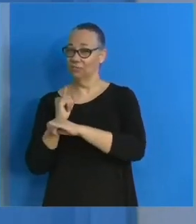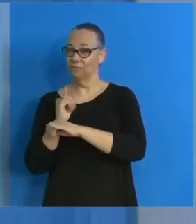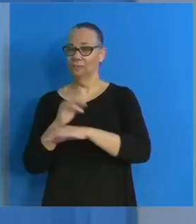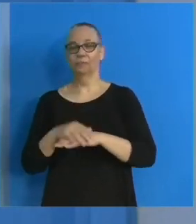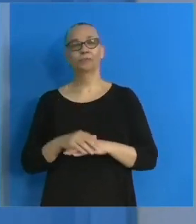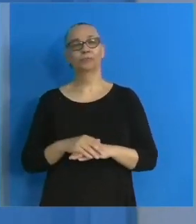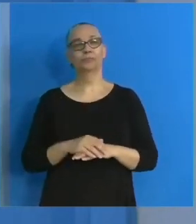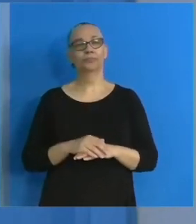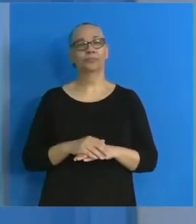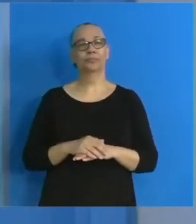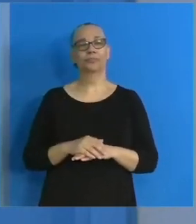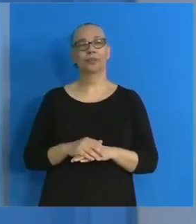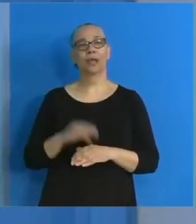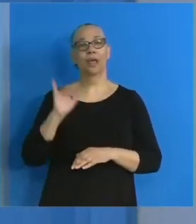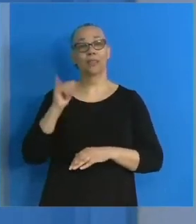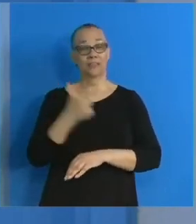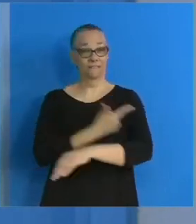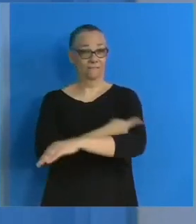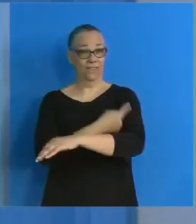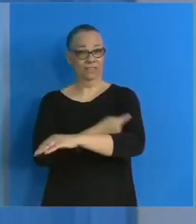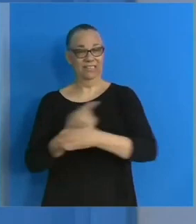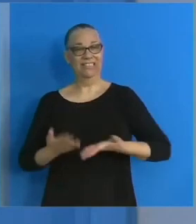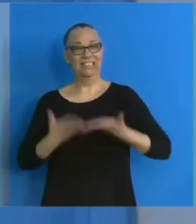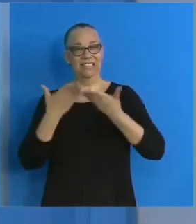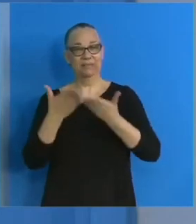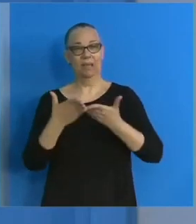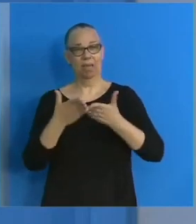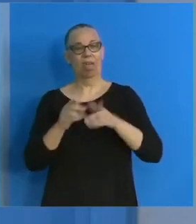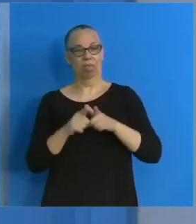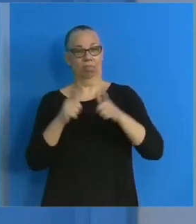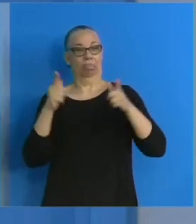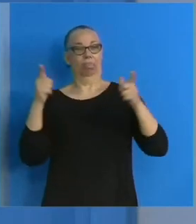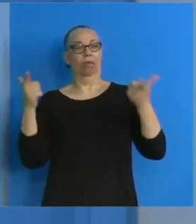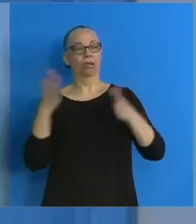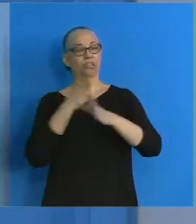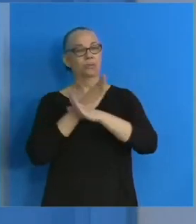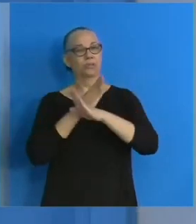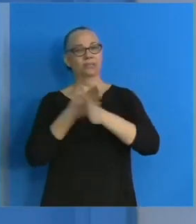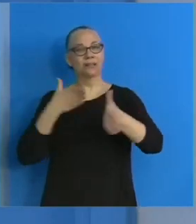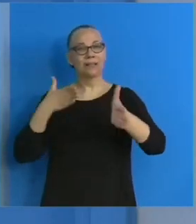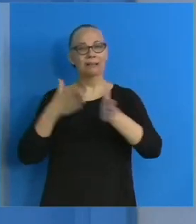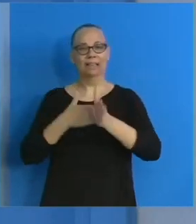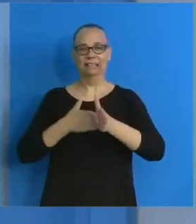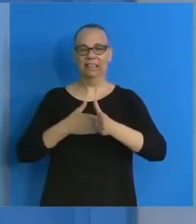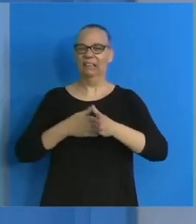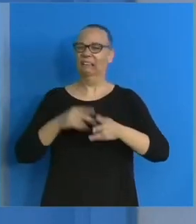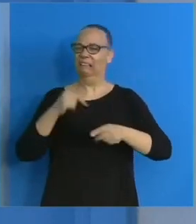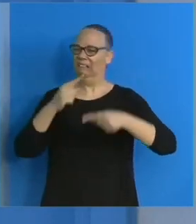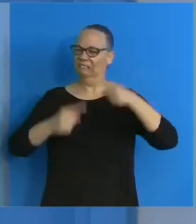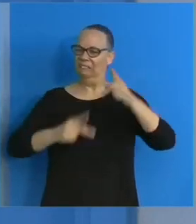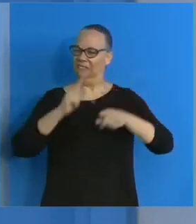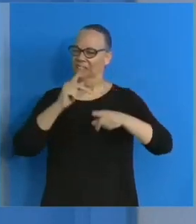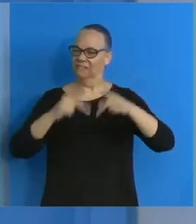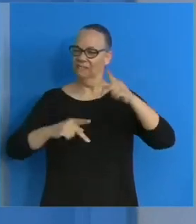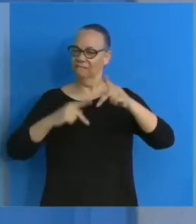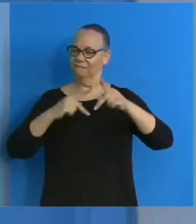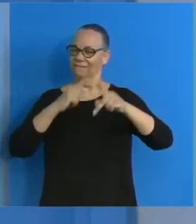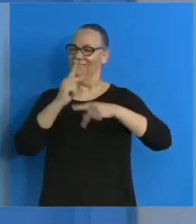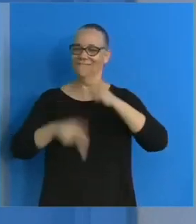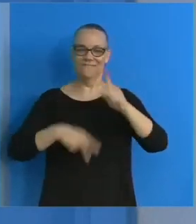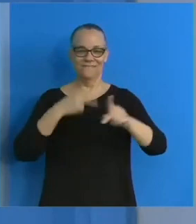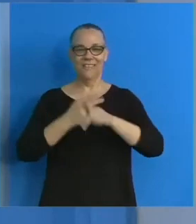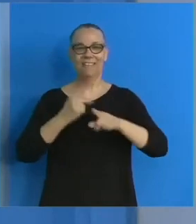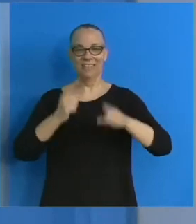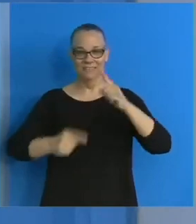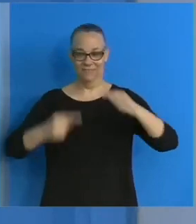this is that the vaccines provide a wider protection against variants of this virus and keeps outbreaks